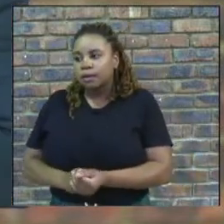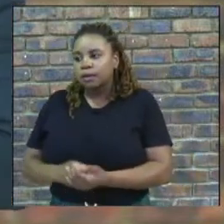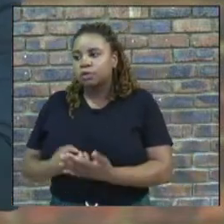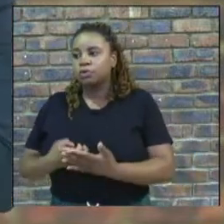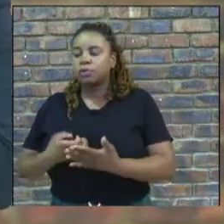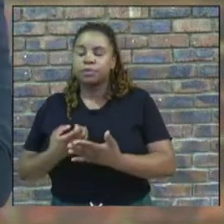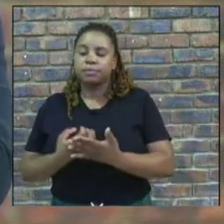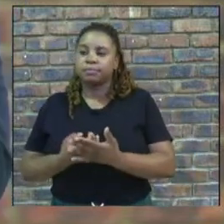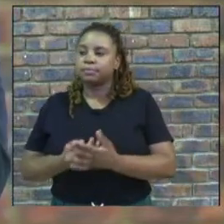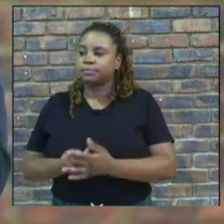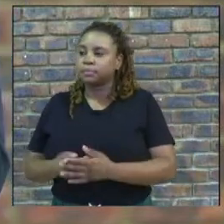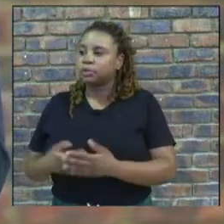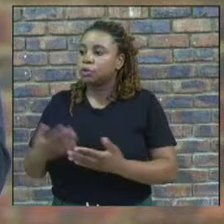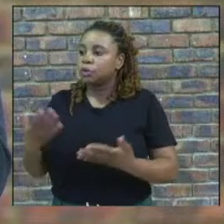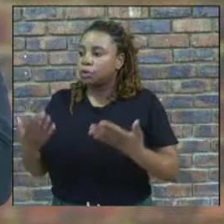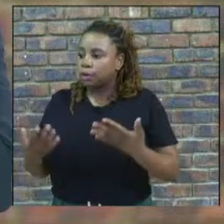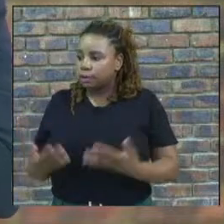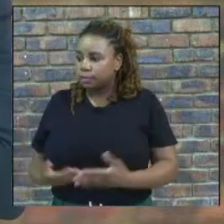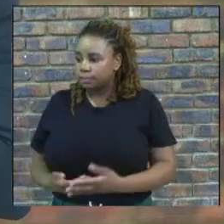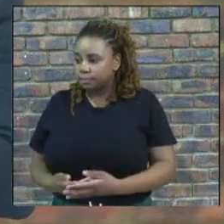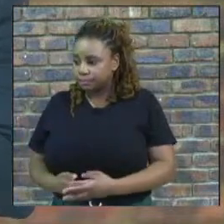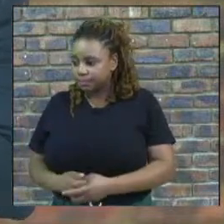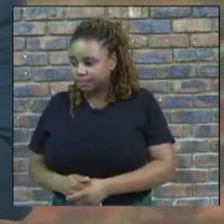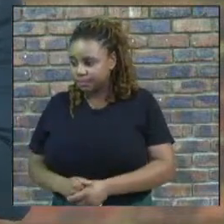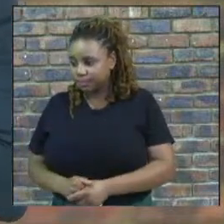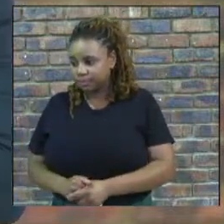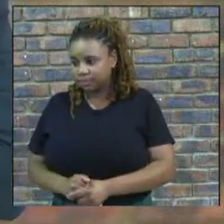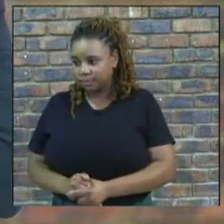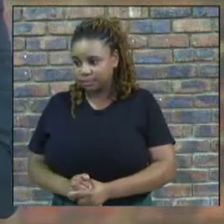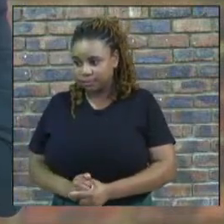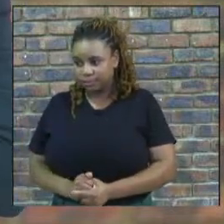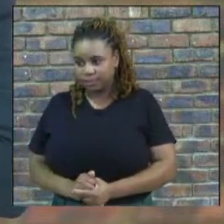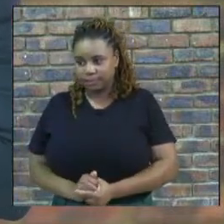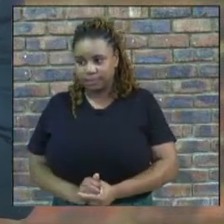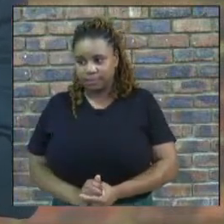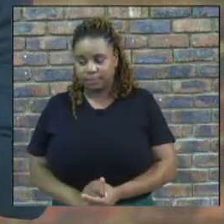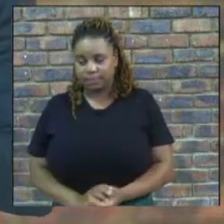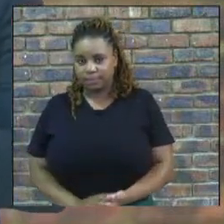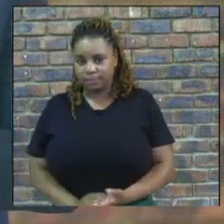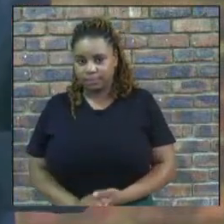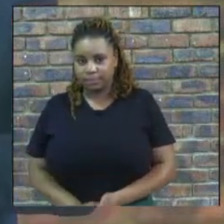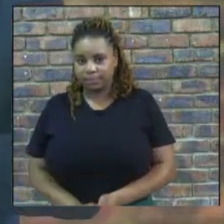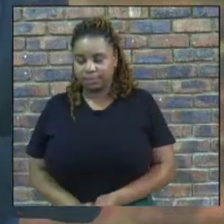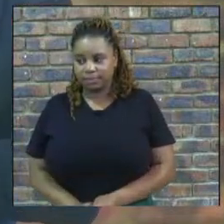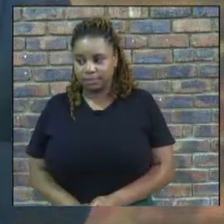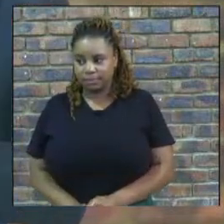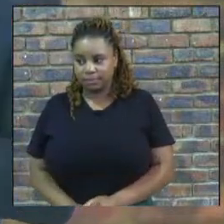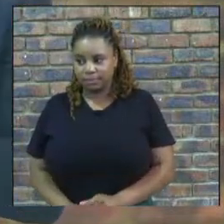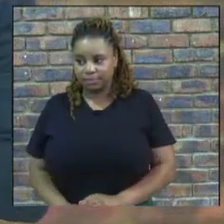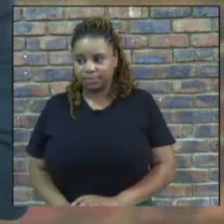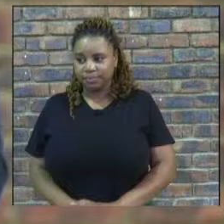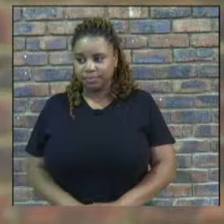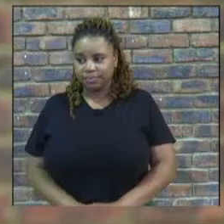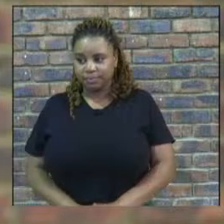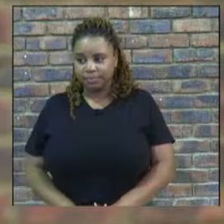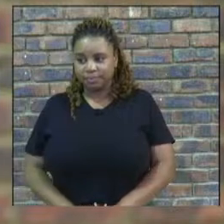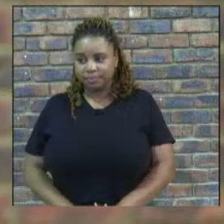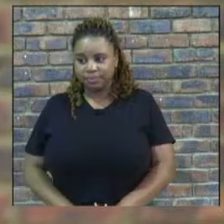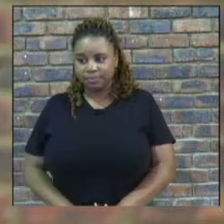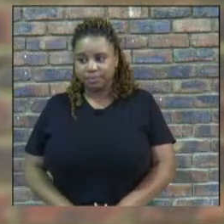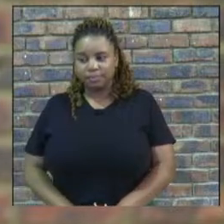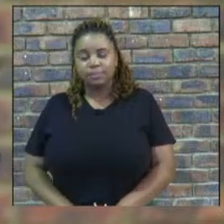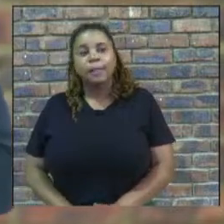le oil or na le any then, but as a country rona we will be sort of as a